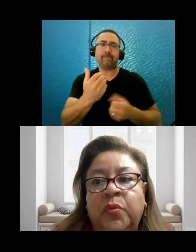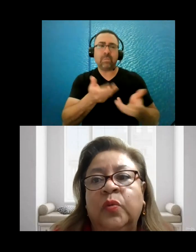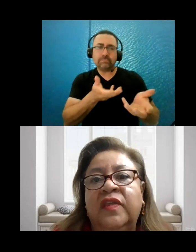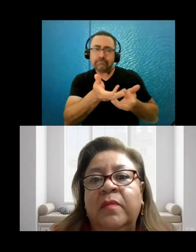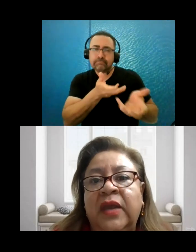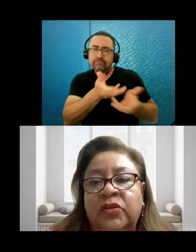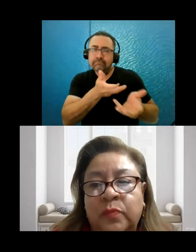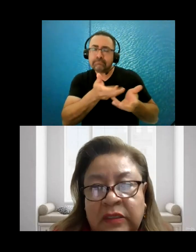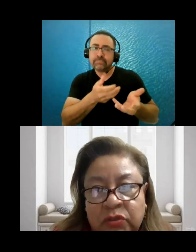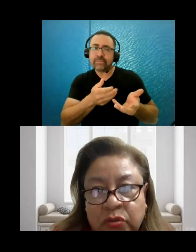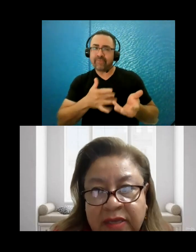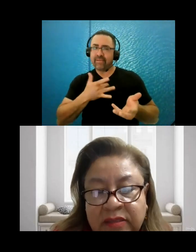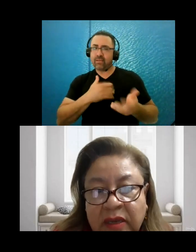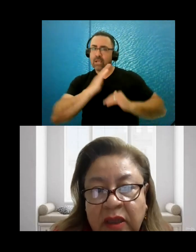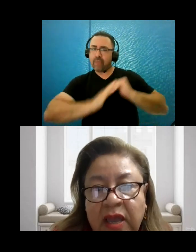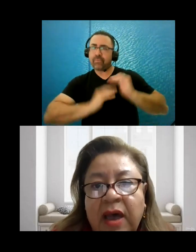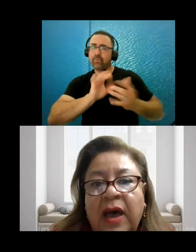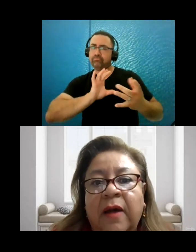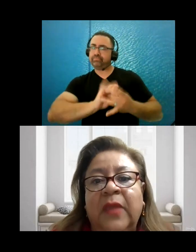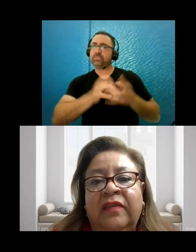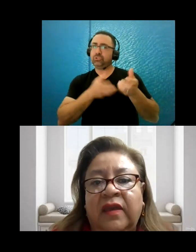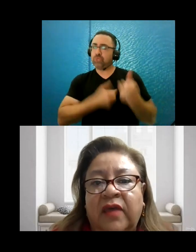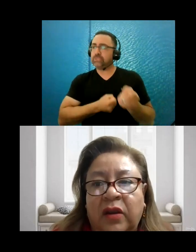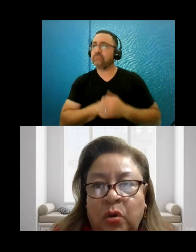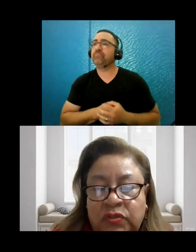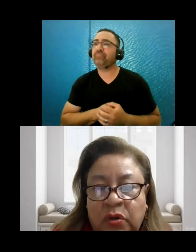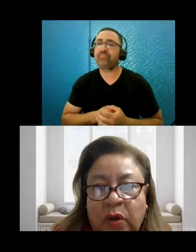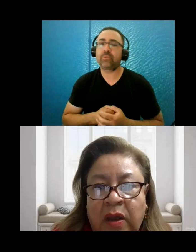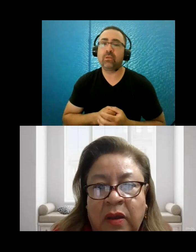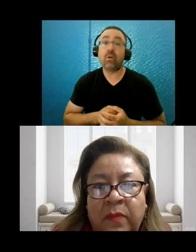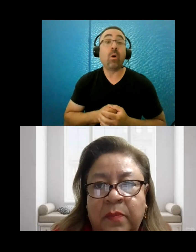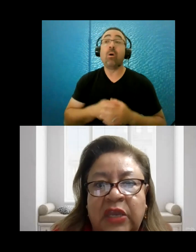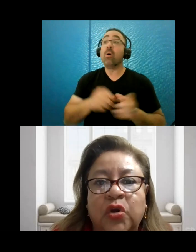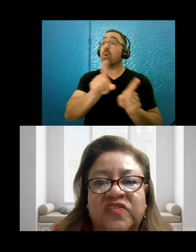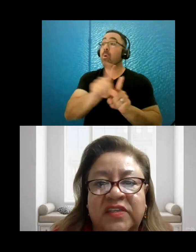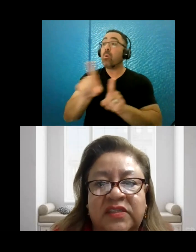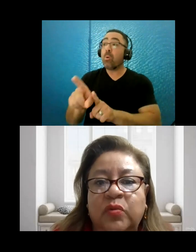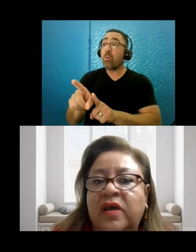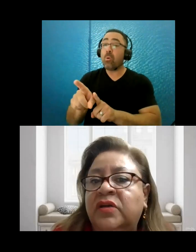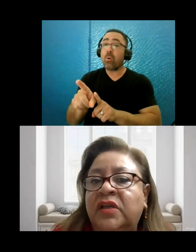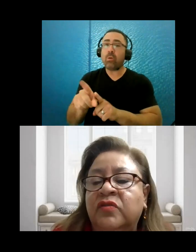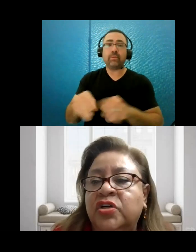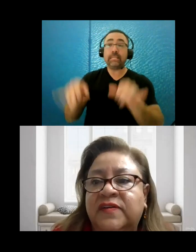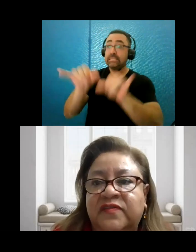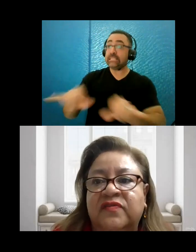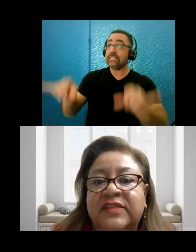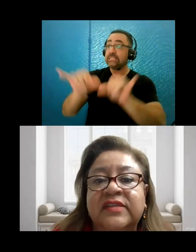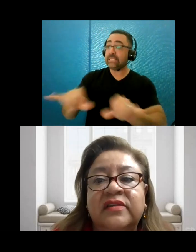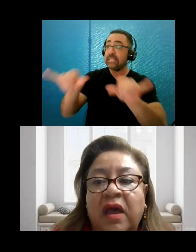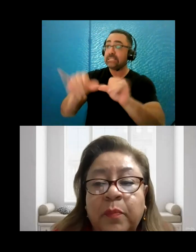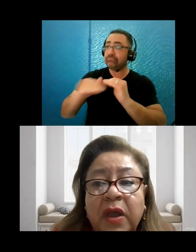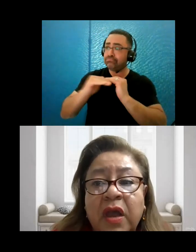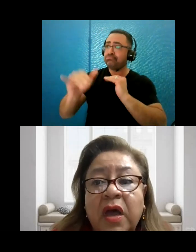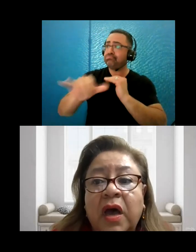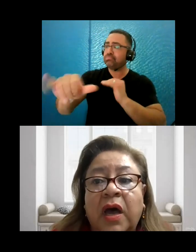a rapport with them and to build trust. I think that also being consistent with our delivery of services